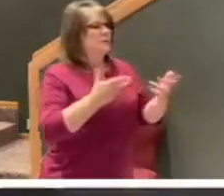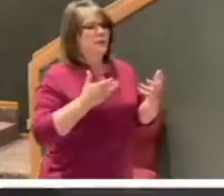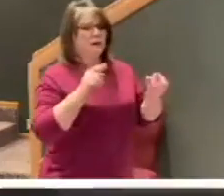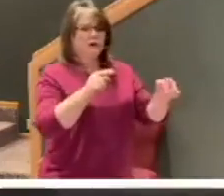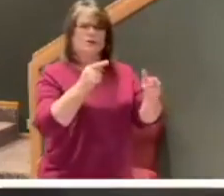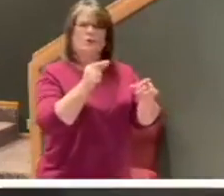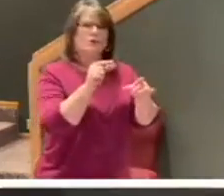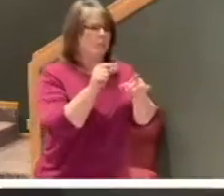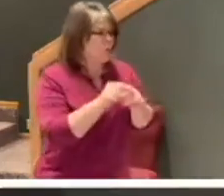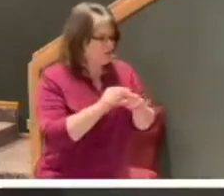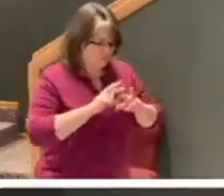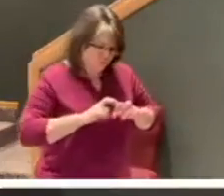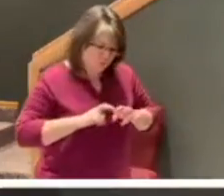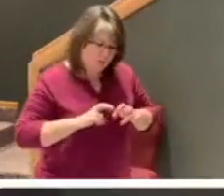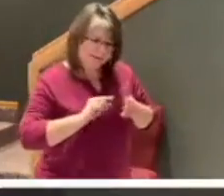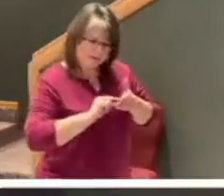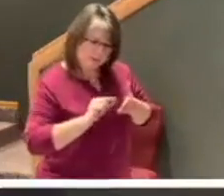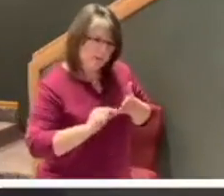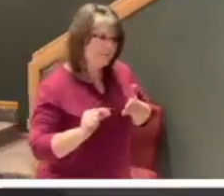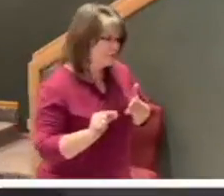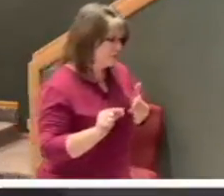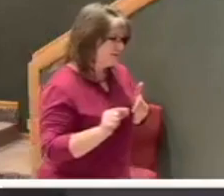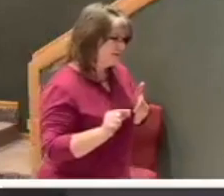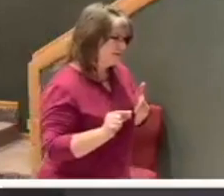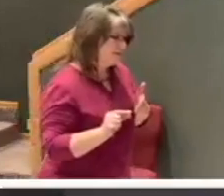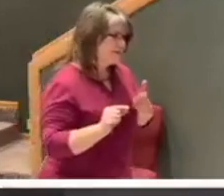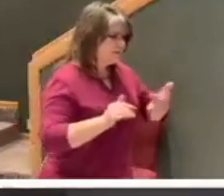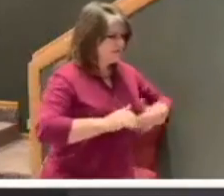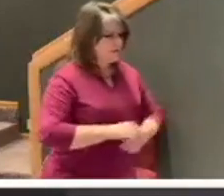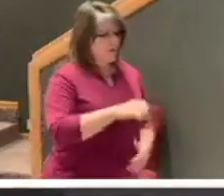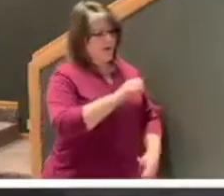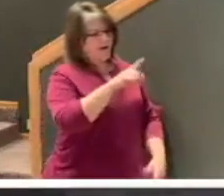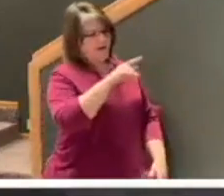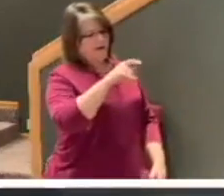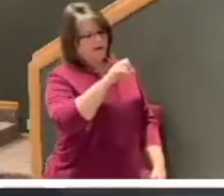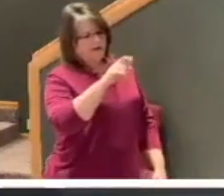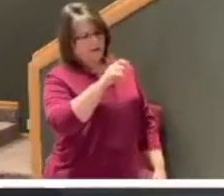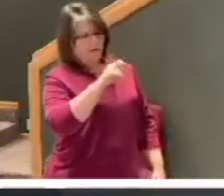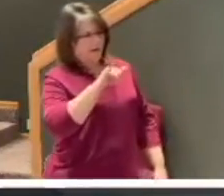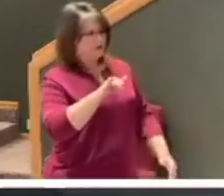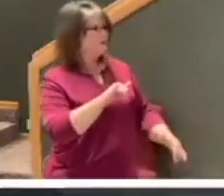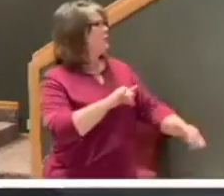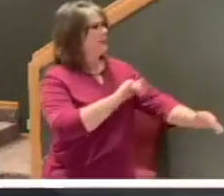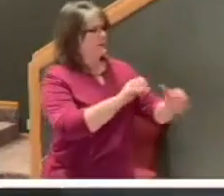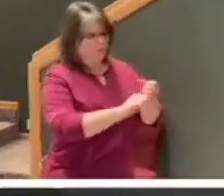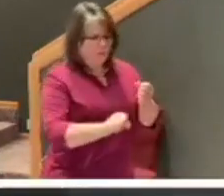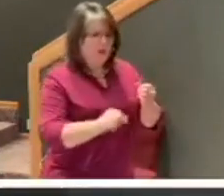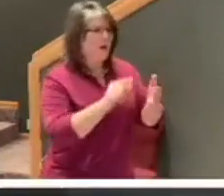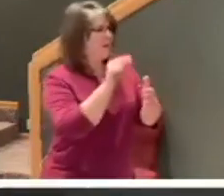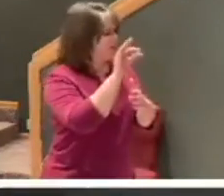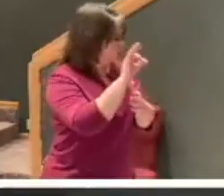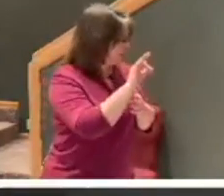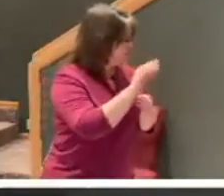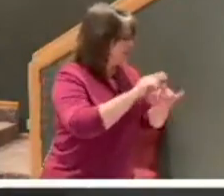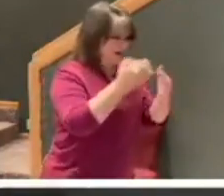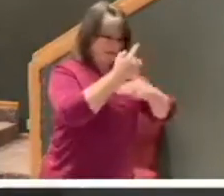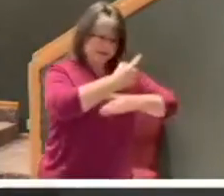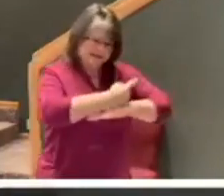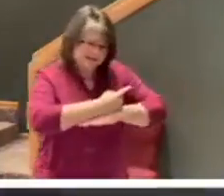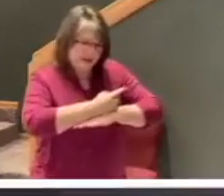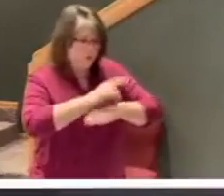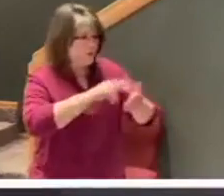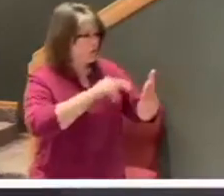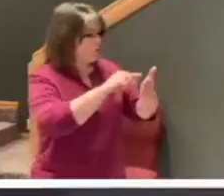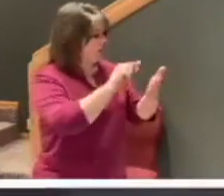the Word and examine a passage. That expository preaching, sometimes topical expositors, but today we're going to read a passage.